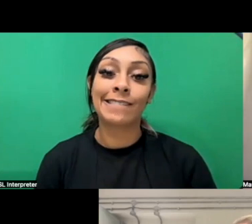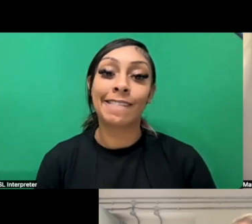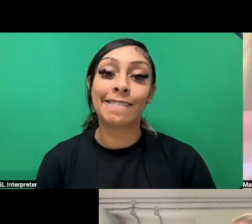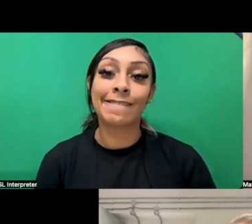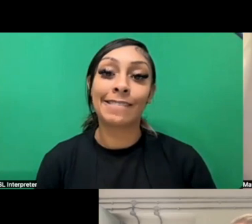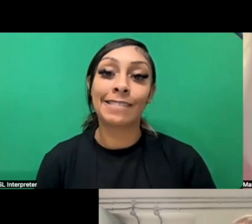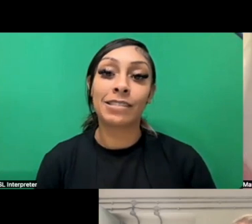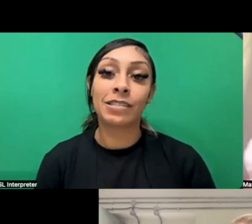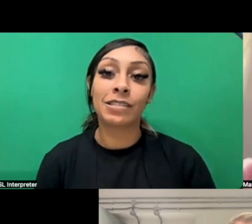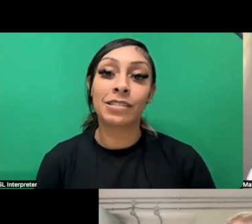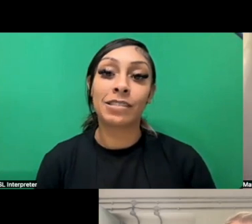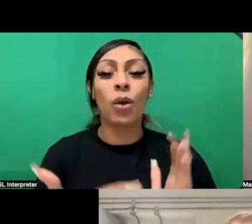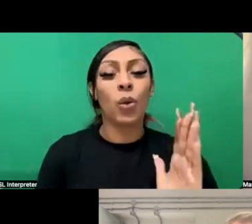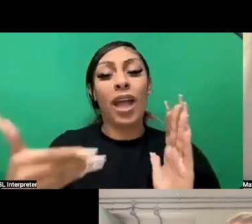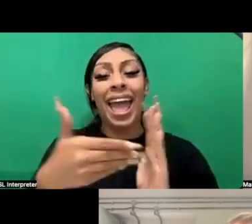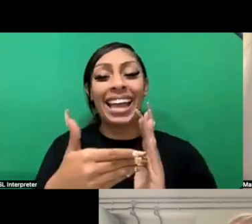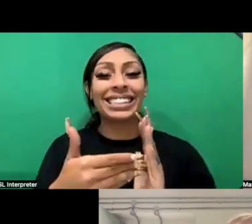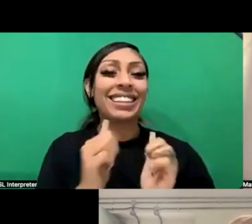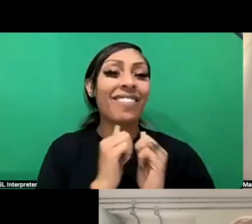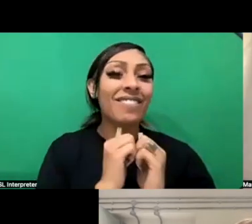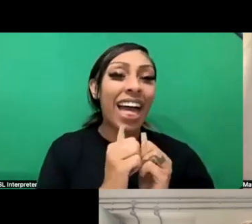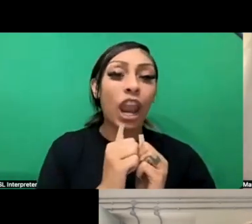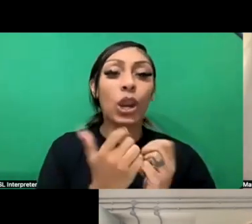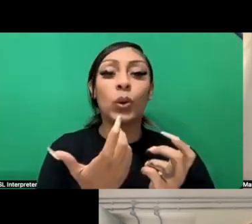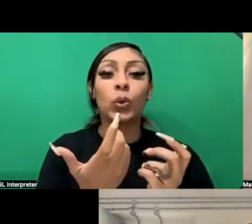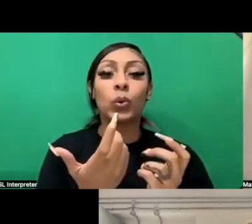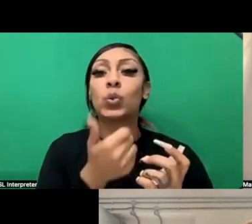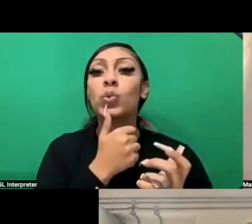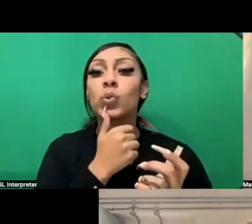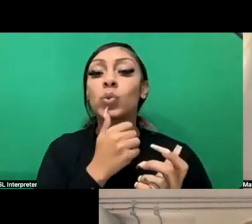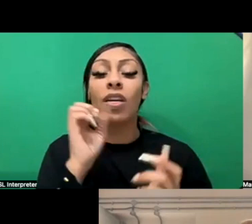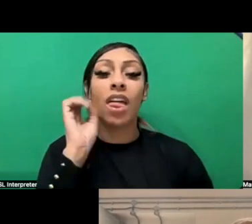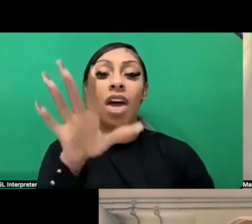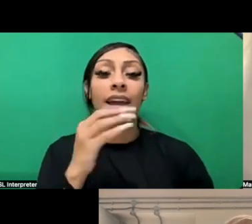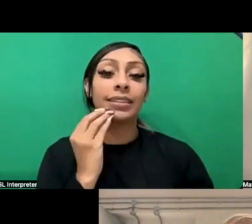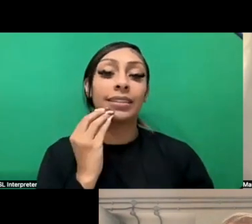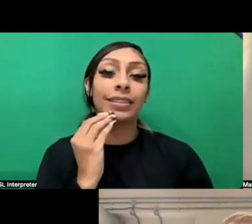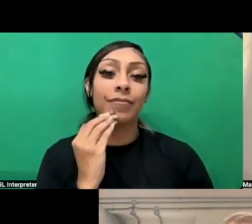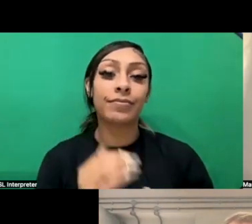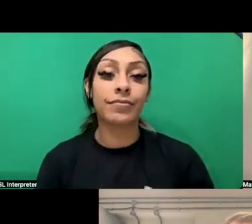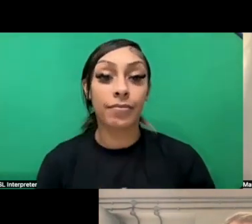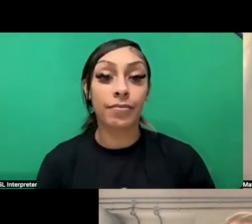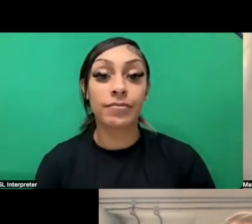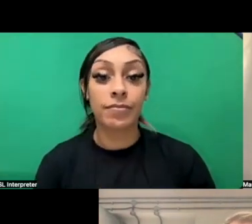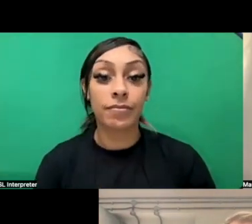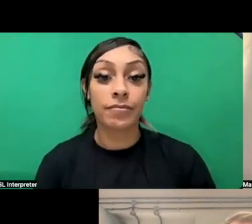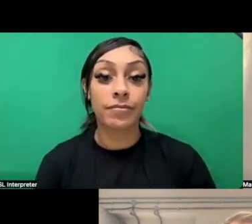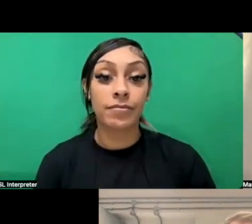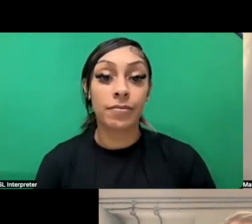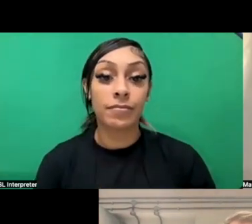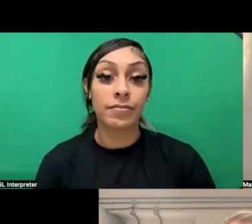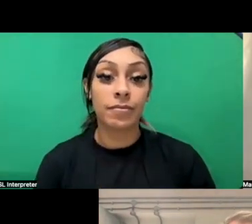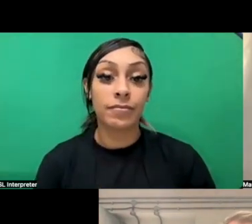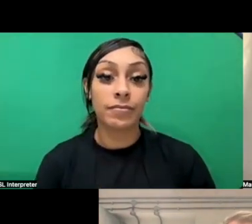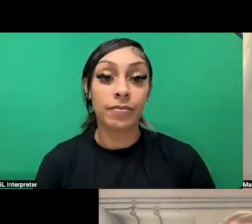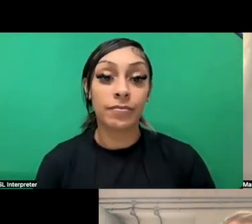edit, let's say, velocity values on using the lights, so people can see that? Yes.